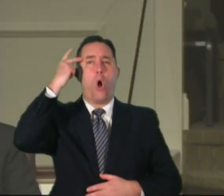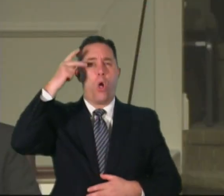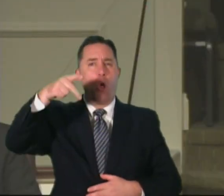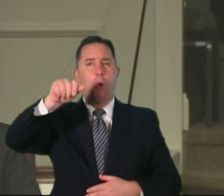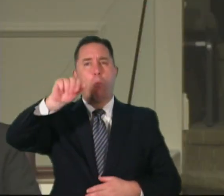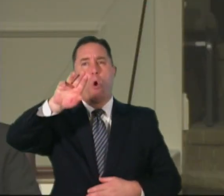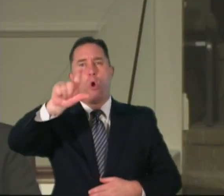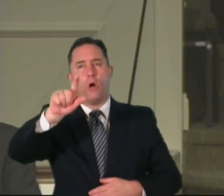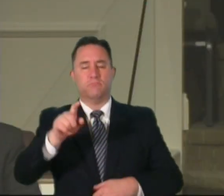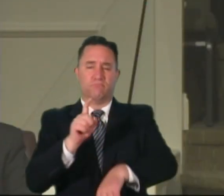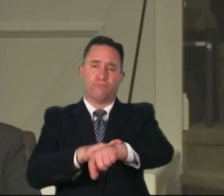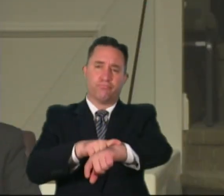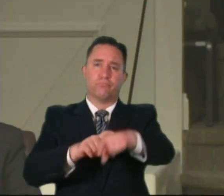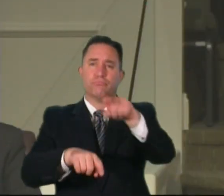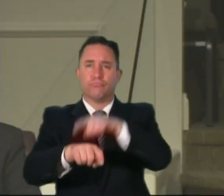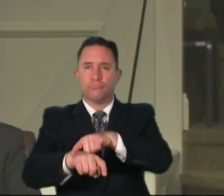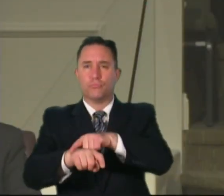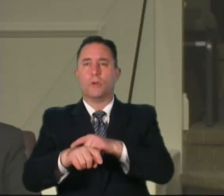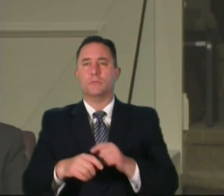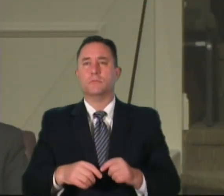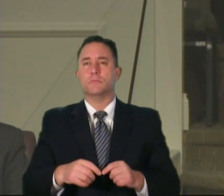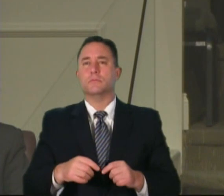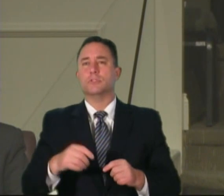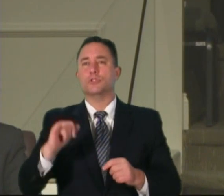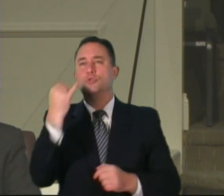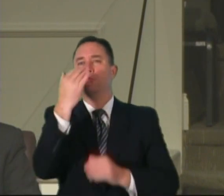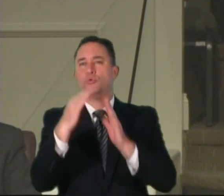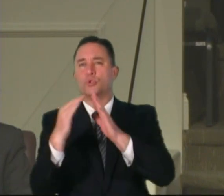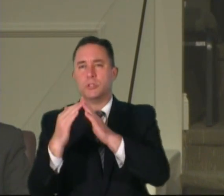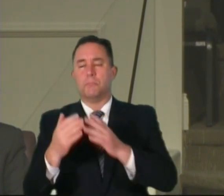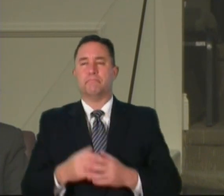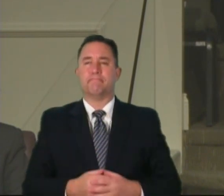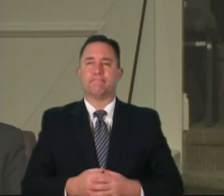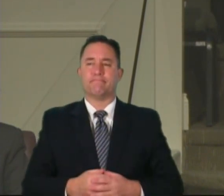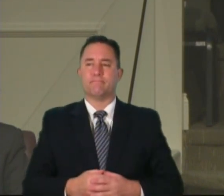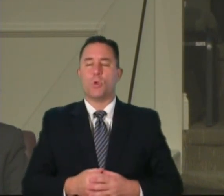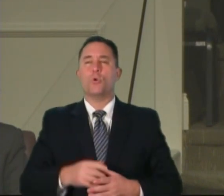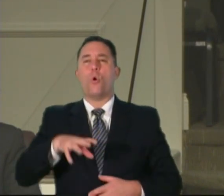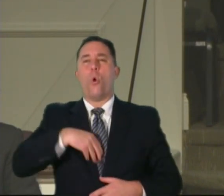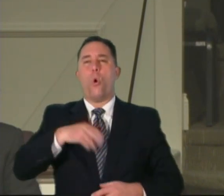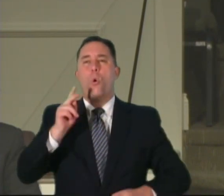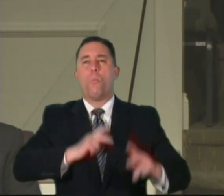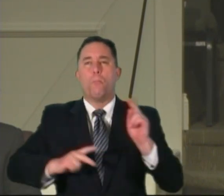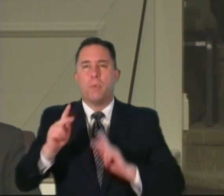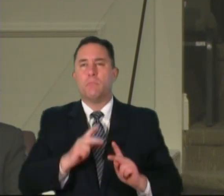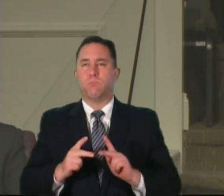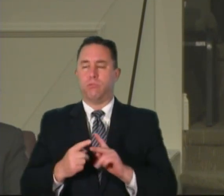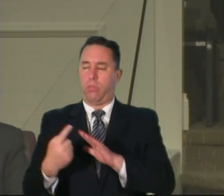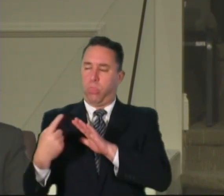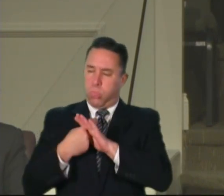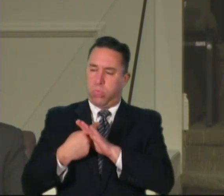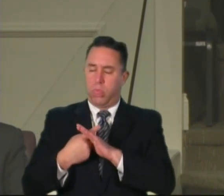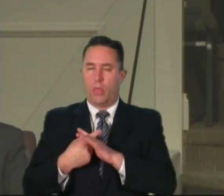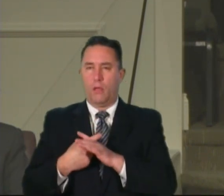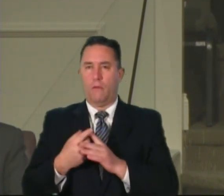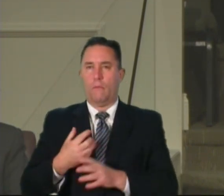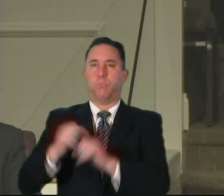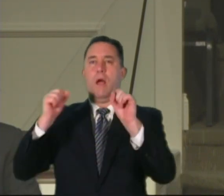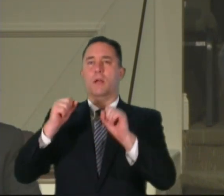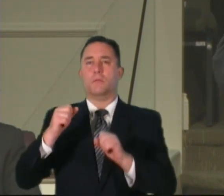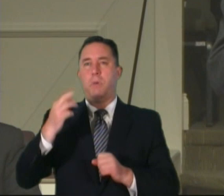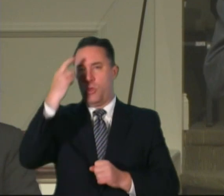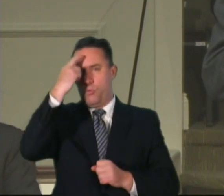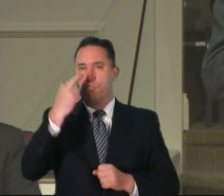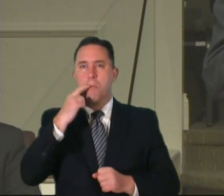is arrested in Jerusalem. He is attacked by his own people, and he is rescued by the